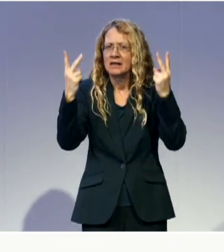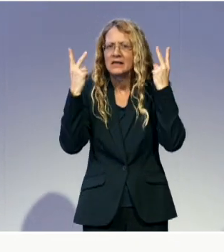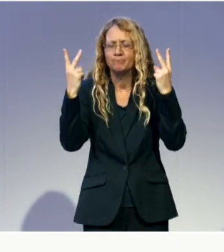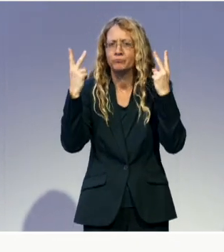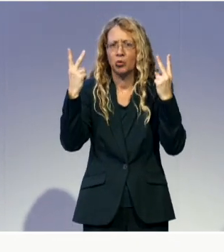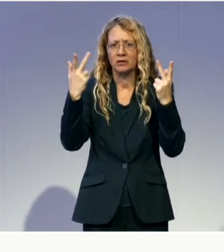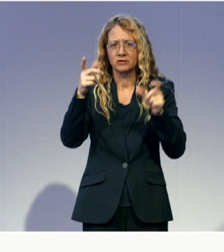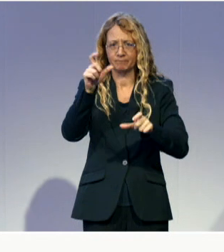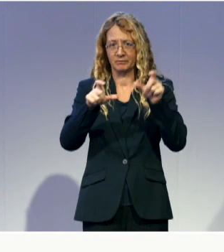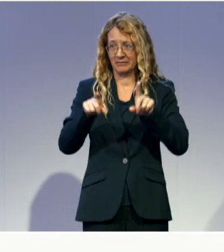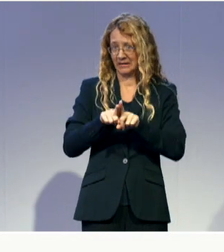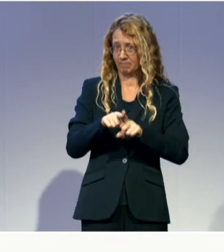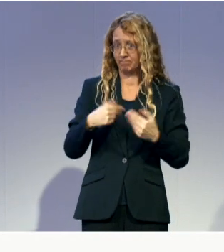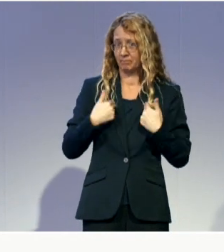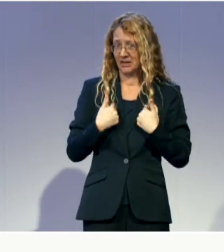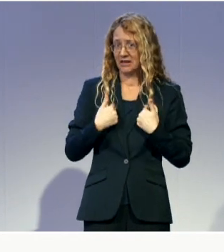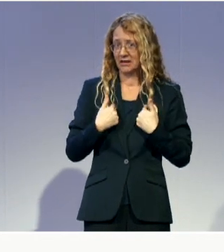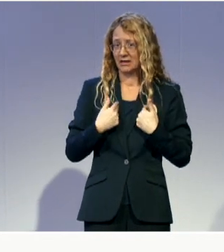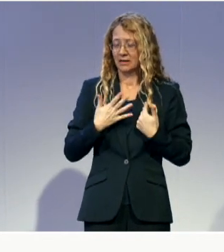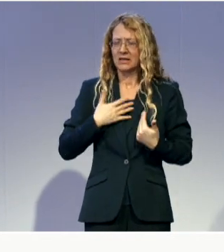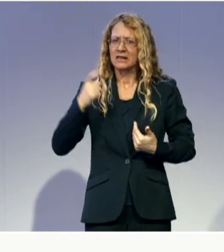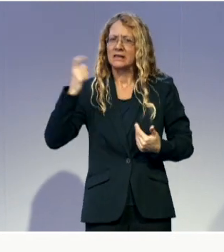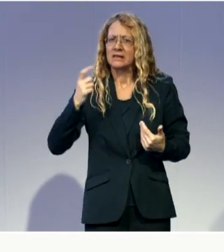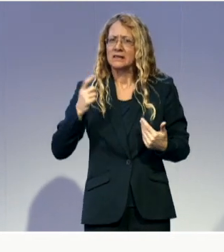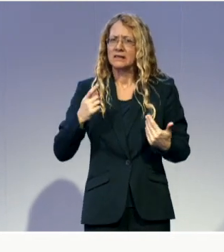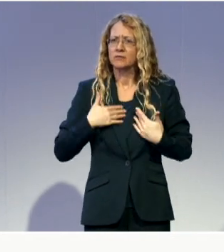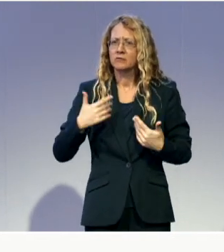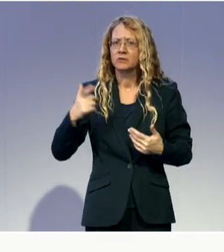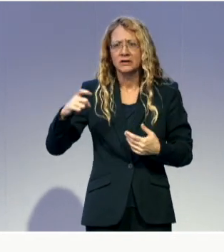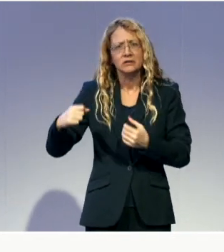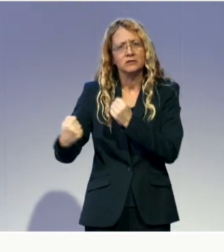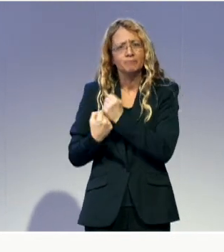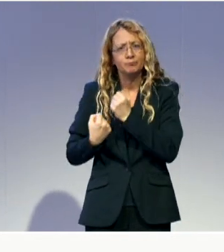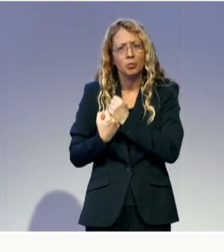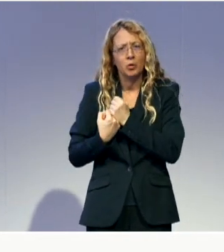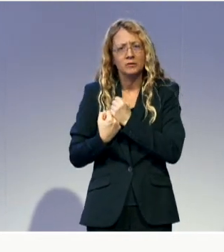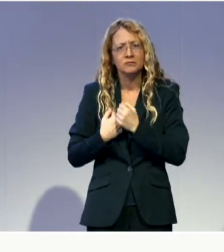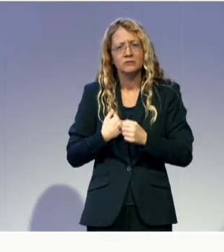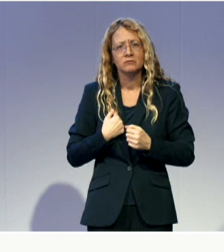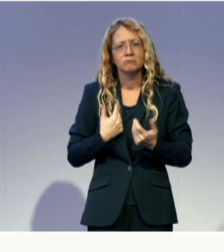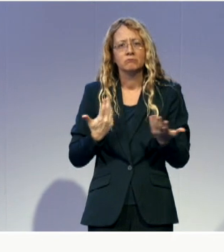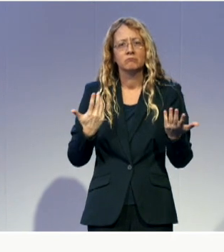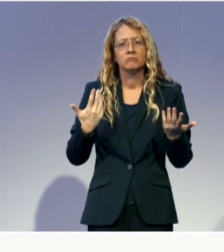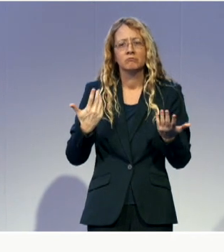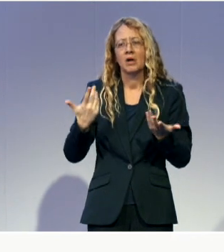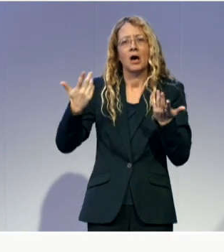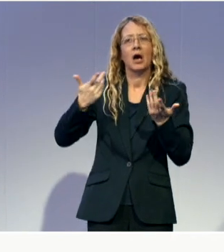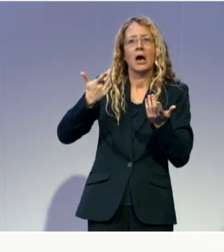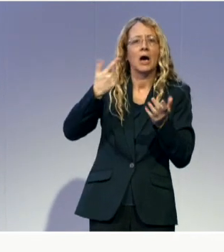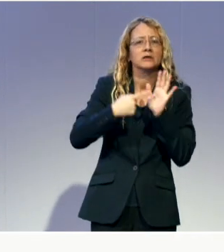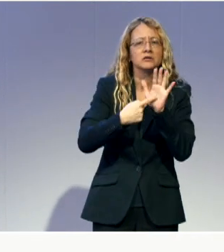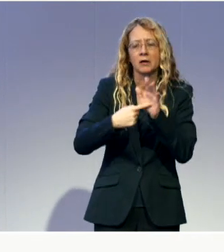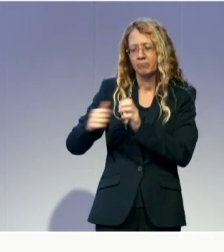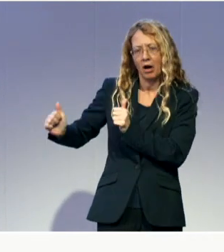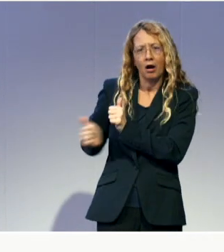have to have support from personal care assistants. And we are currently